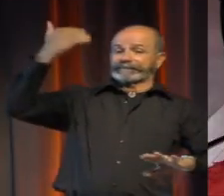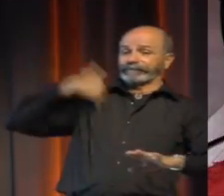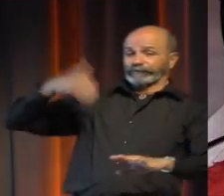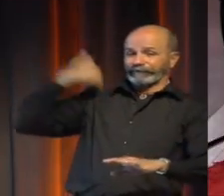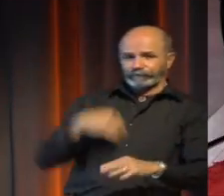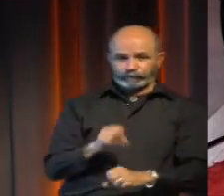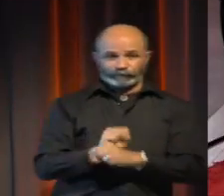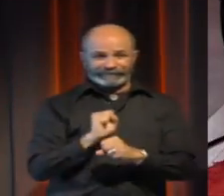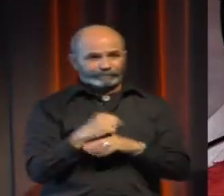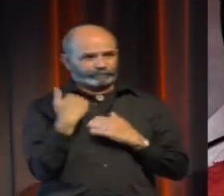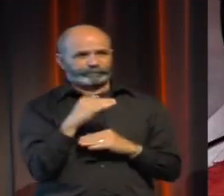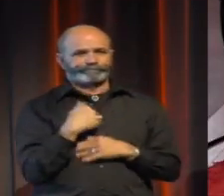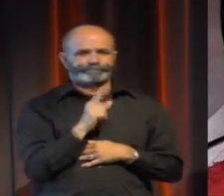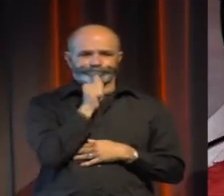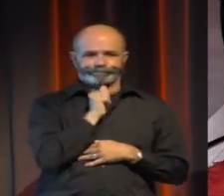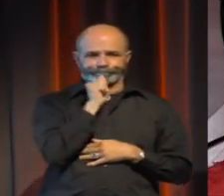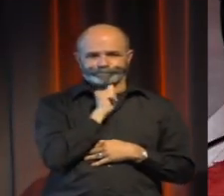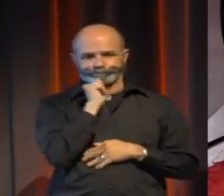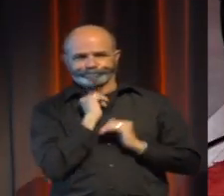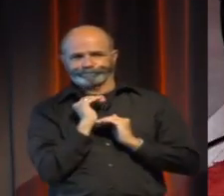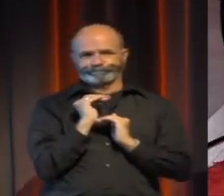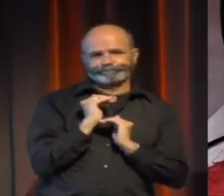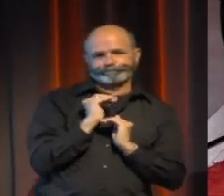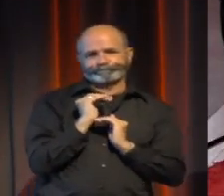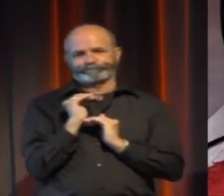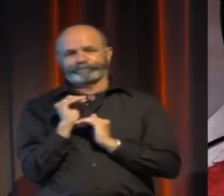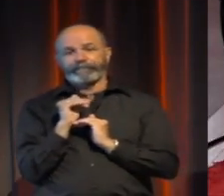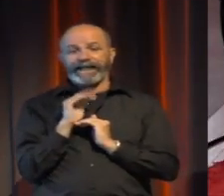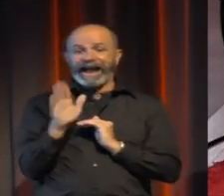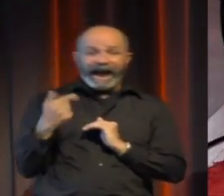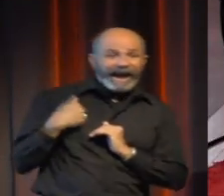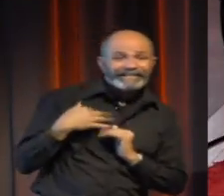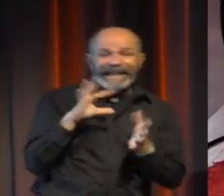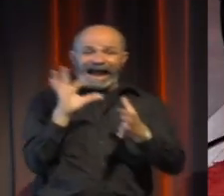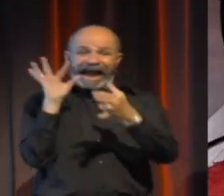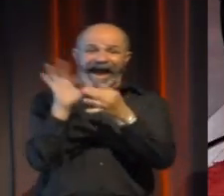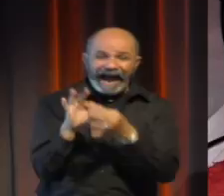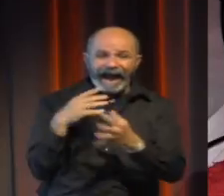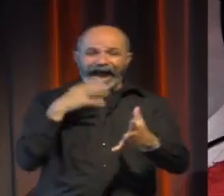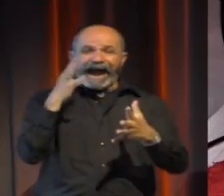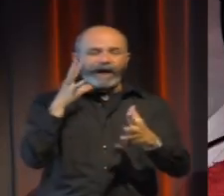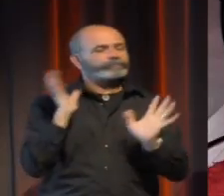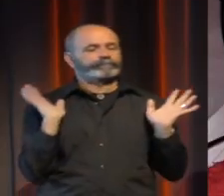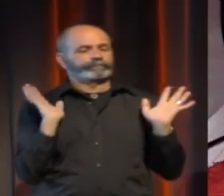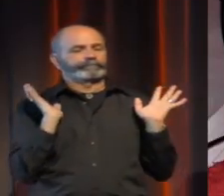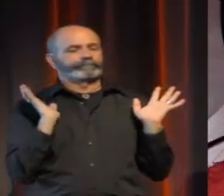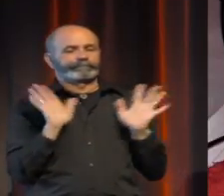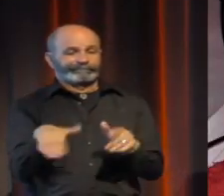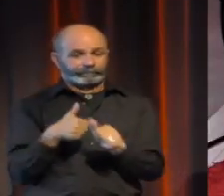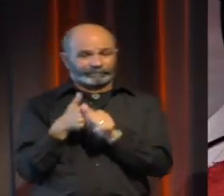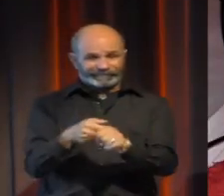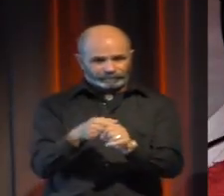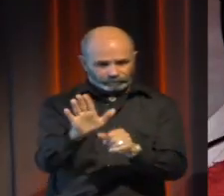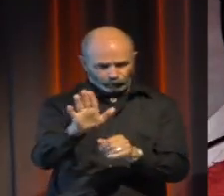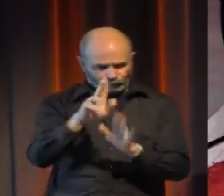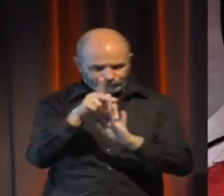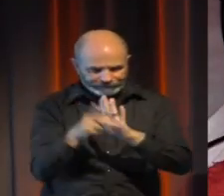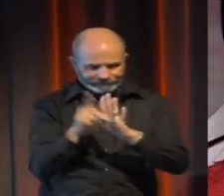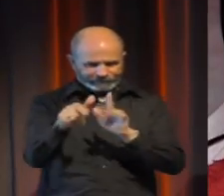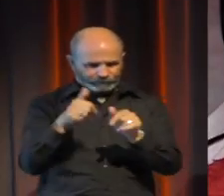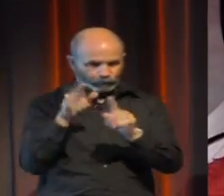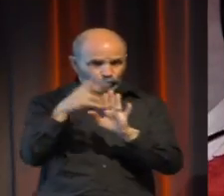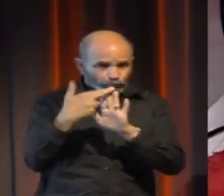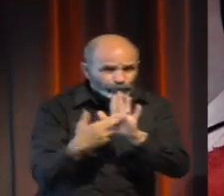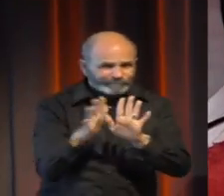you were choosing the future that really interested you. You were doing what seemed like you can make decent money at, or